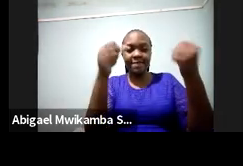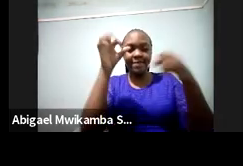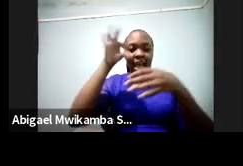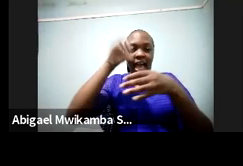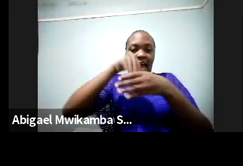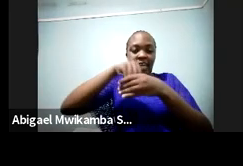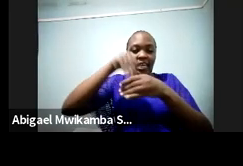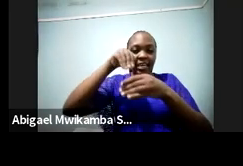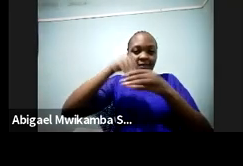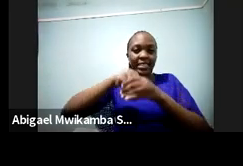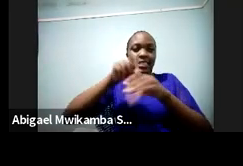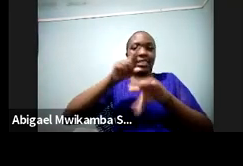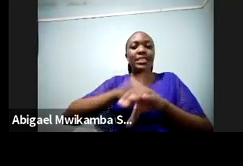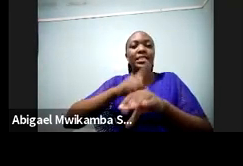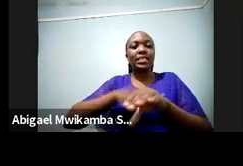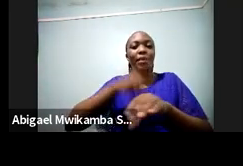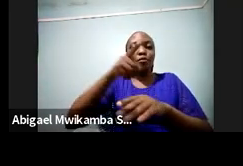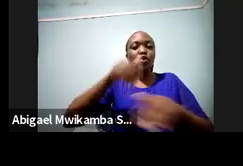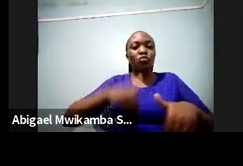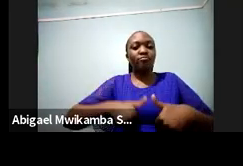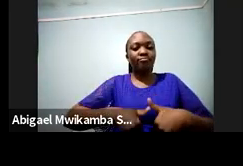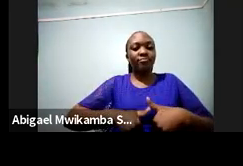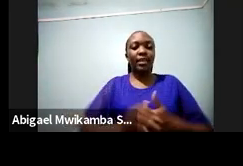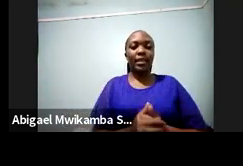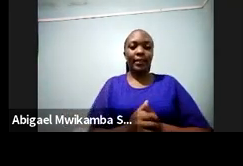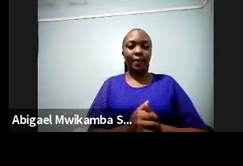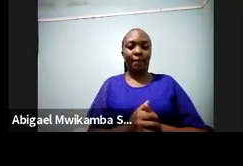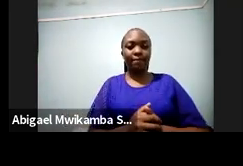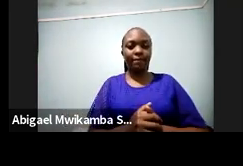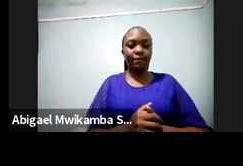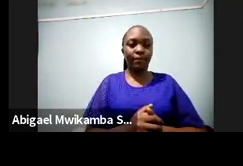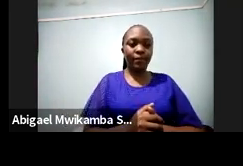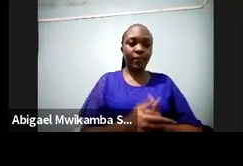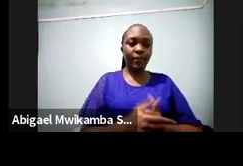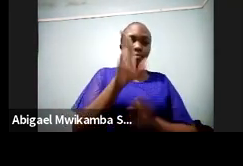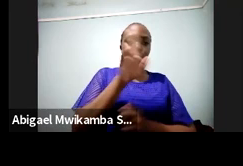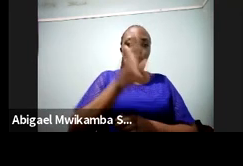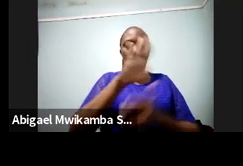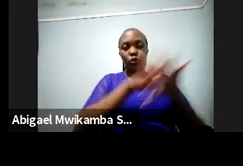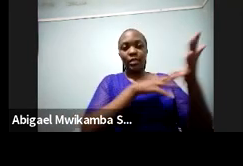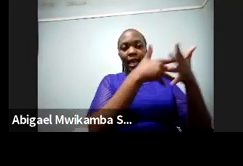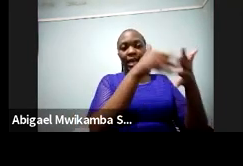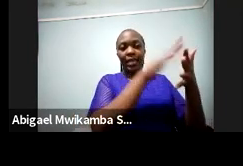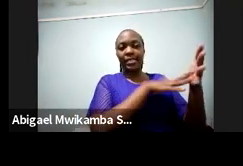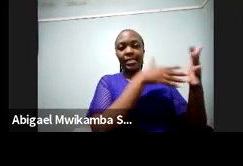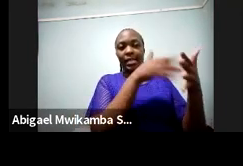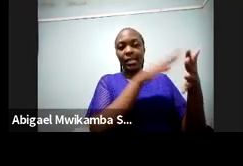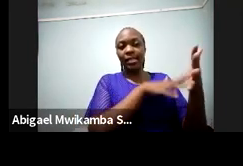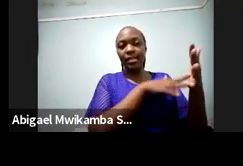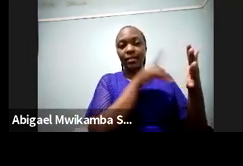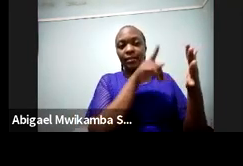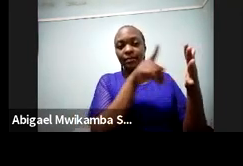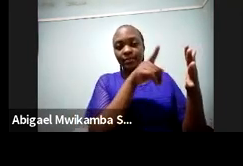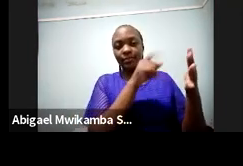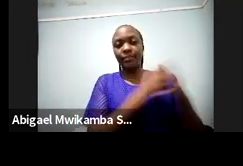And I've tried to use an Excel sheet. And from that Excel sheet, assume the